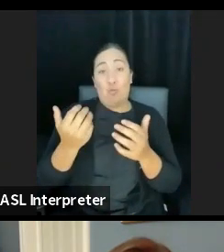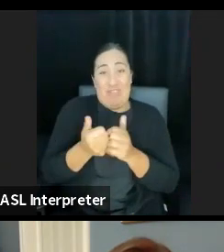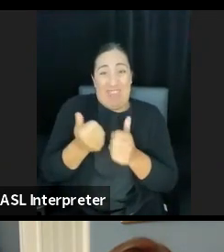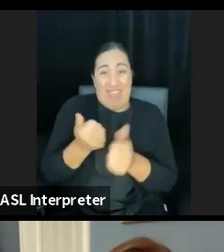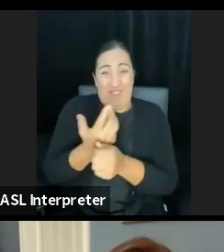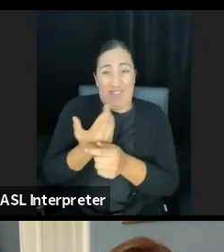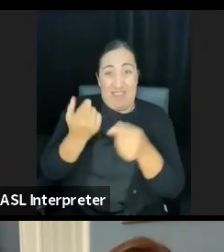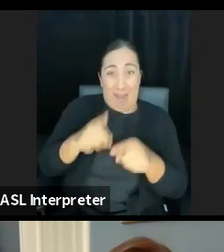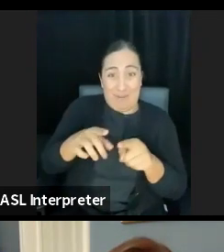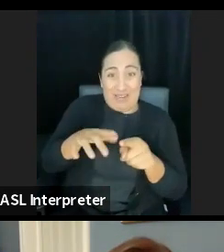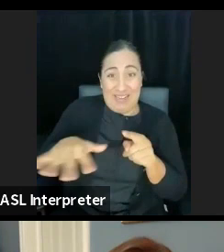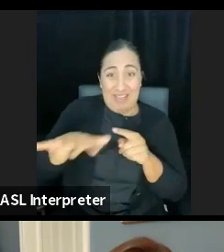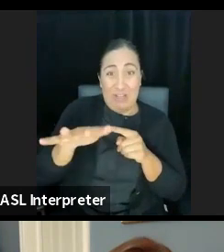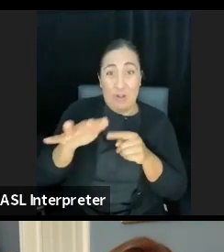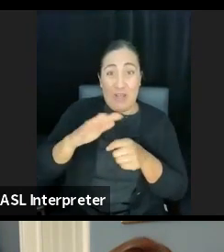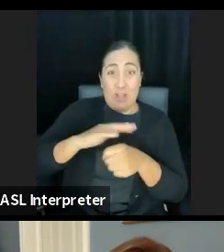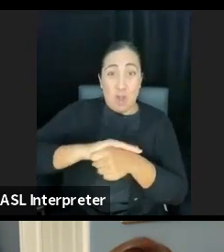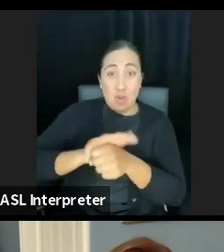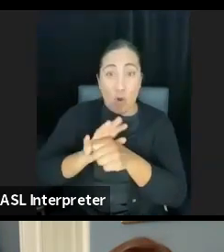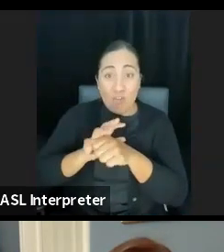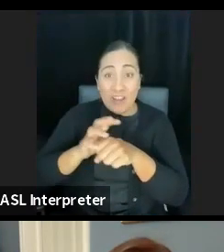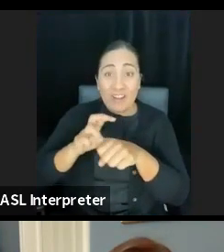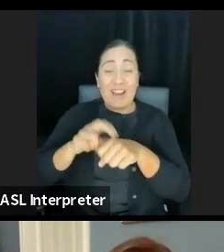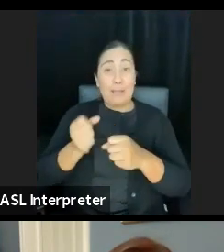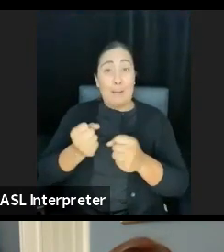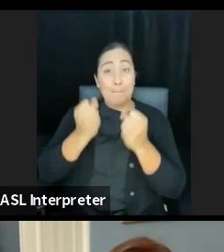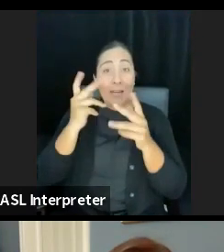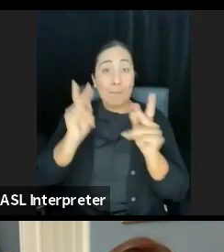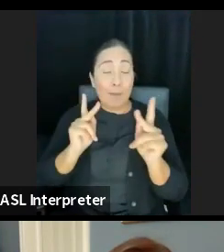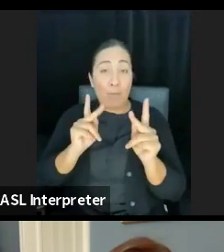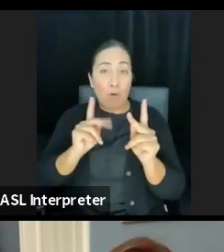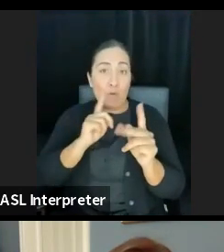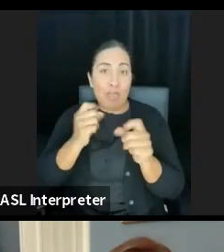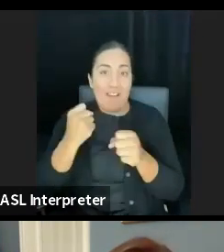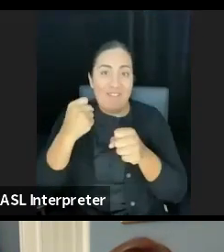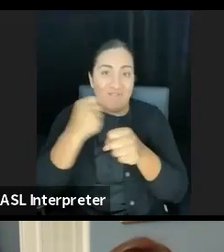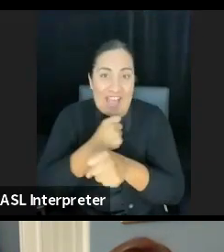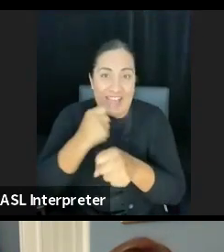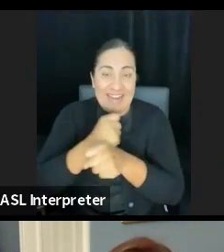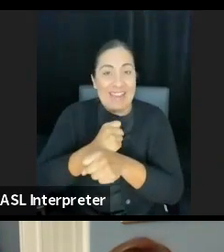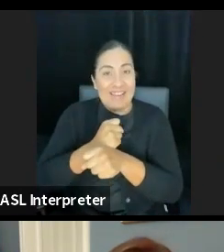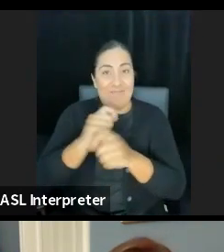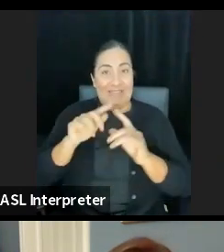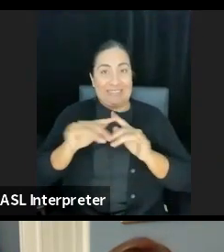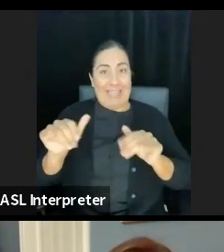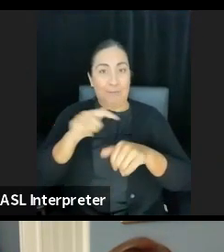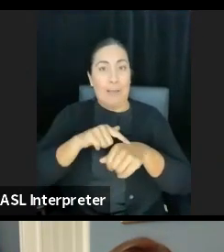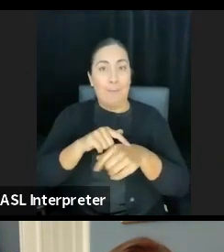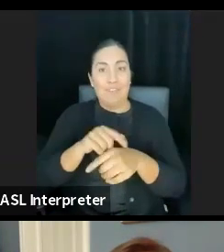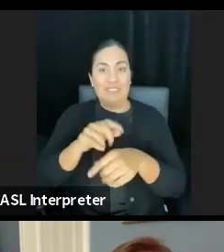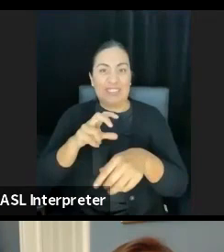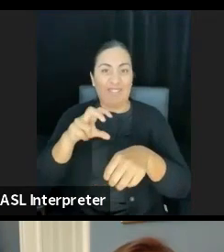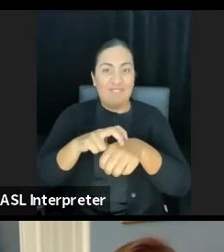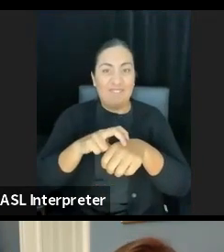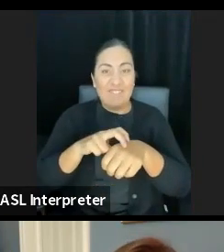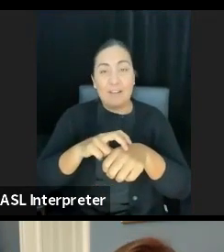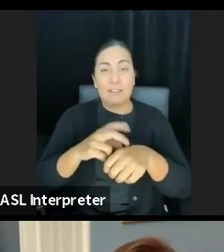many others are also fighting that at the same time as this virus. So feeling grateful, I'd say.